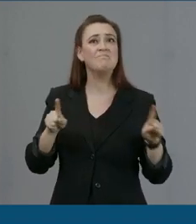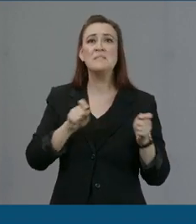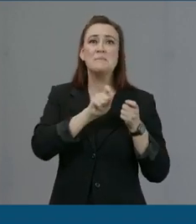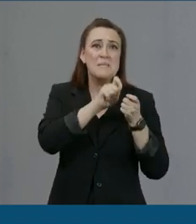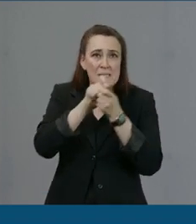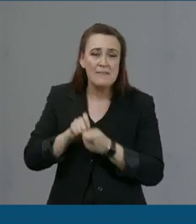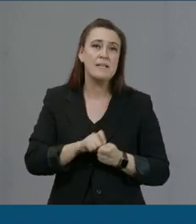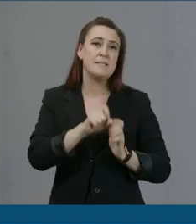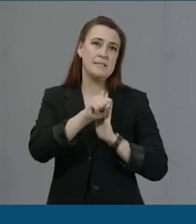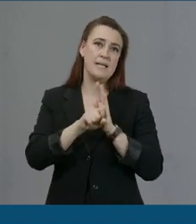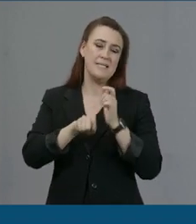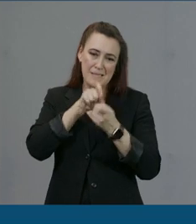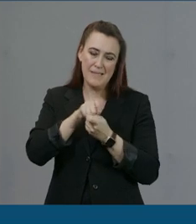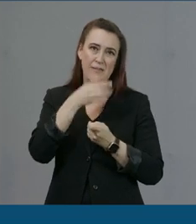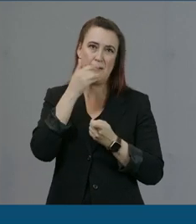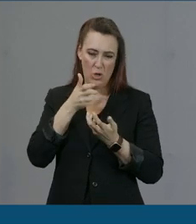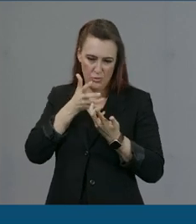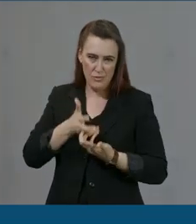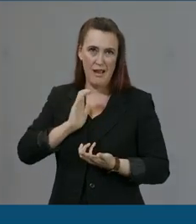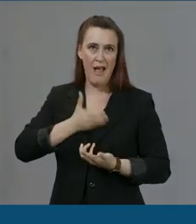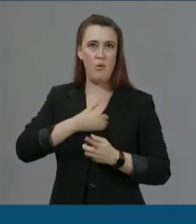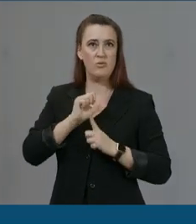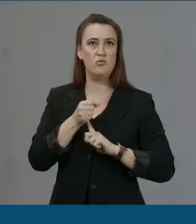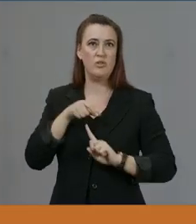to local circumstances.